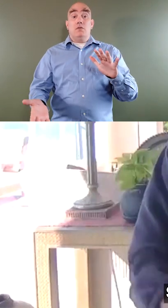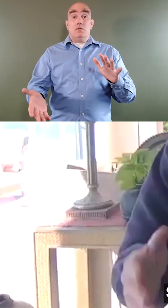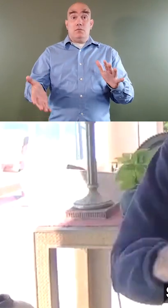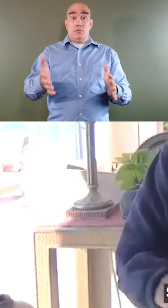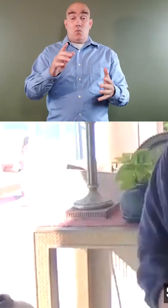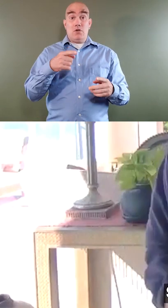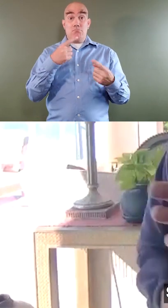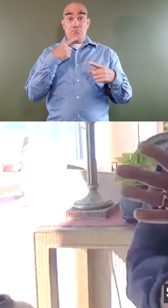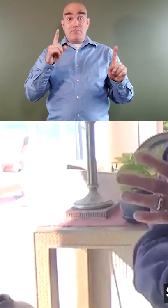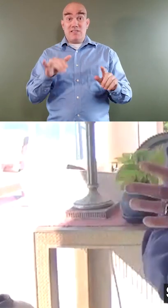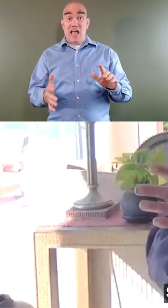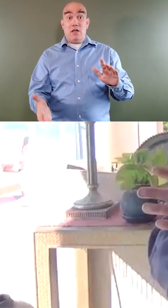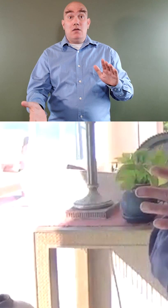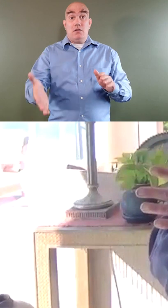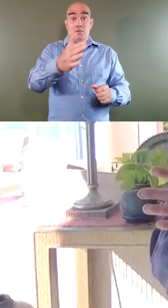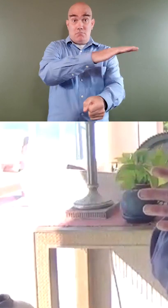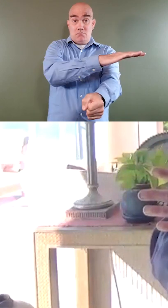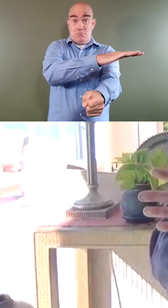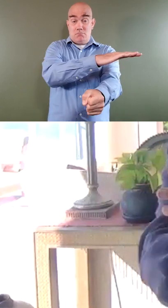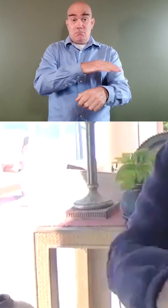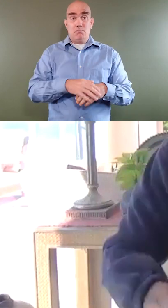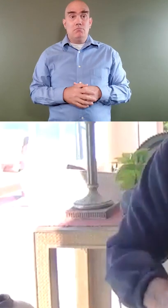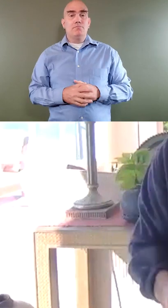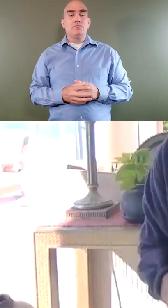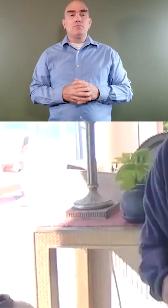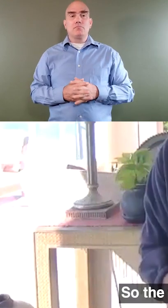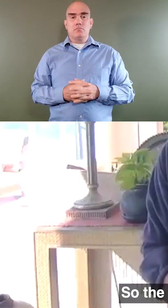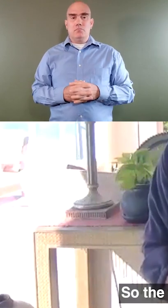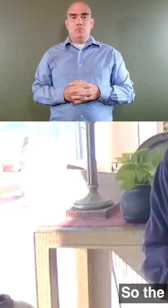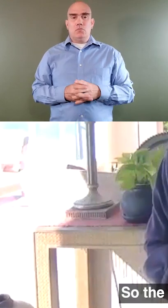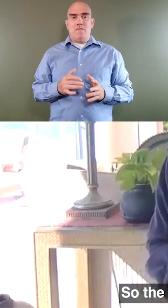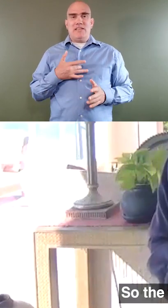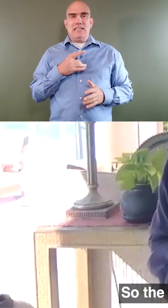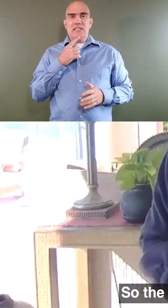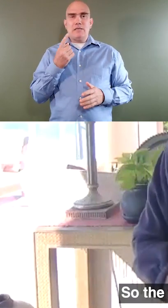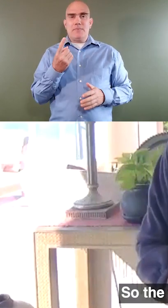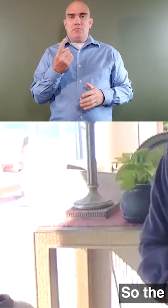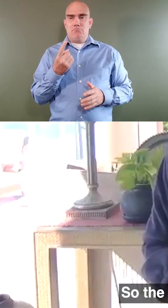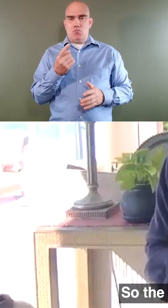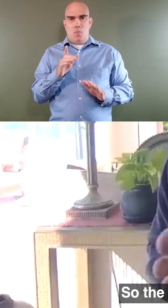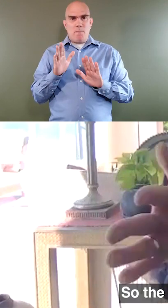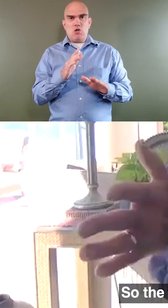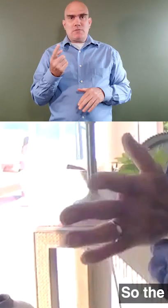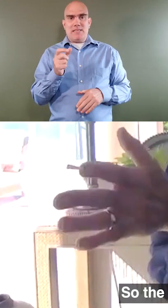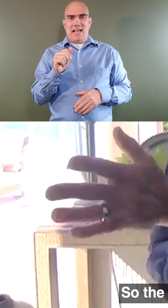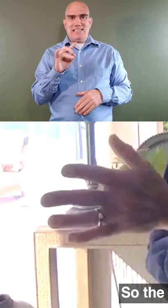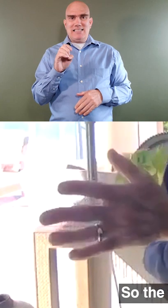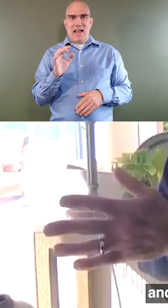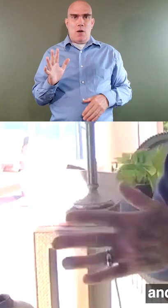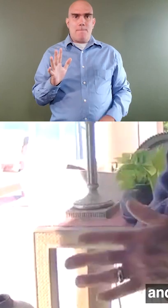So once we accomplish that, all right, so the feeling is pushing something